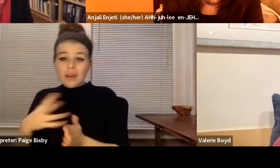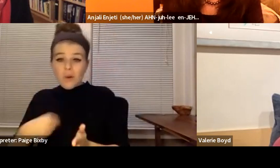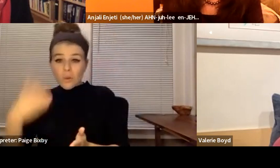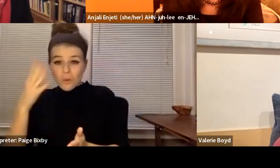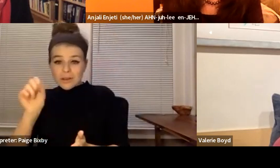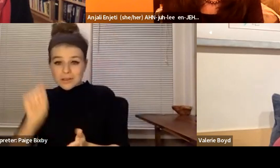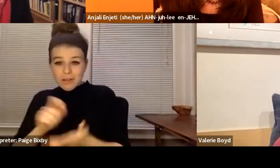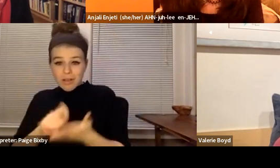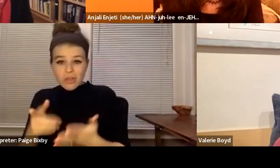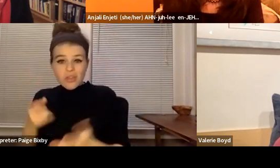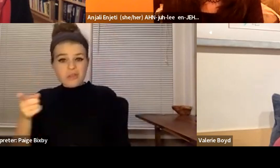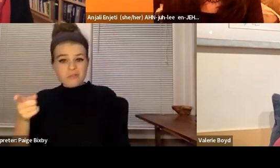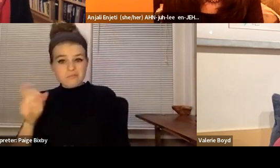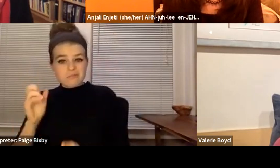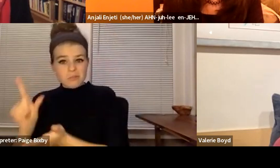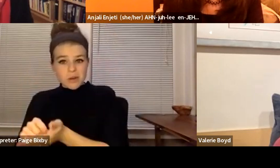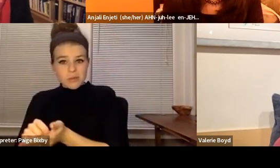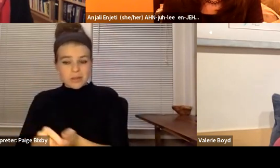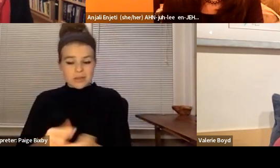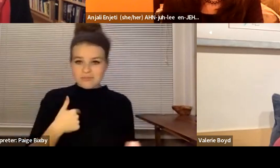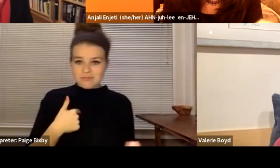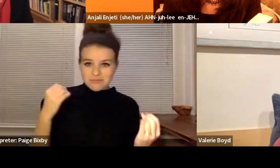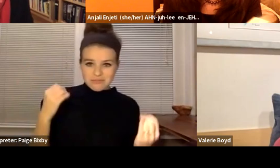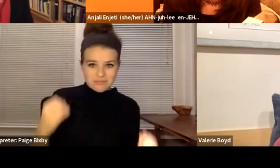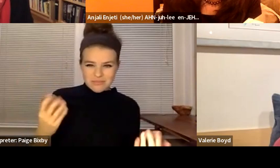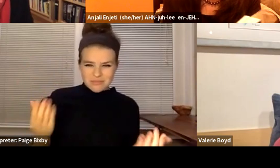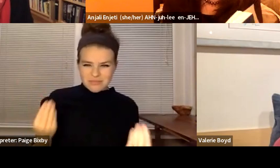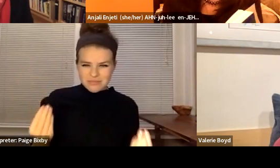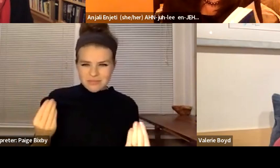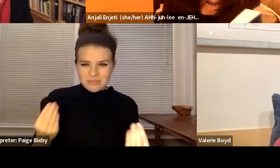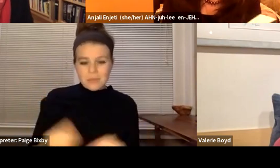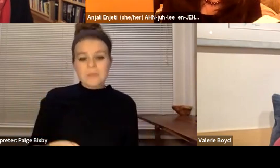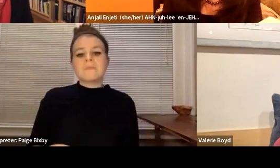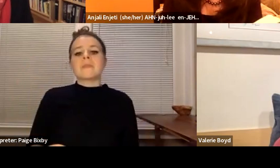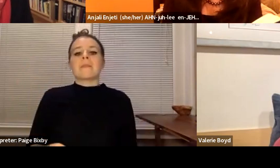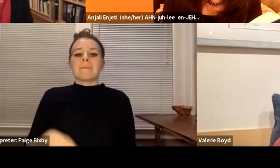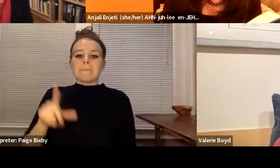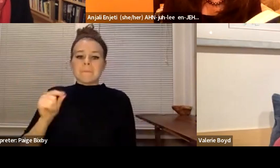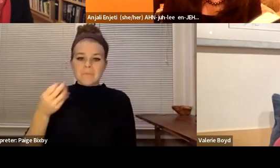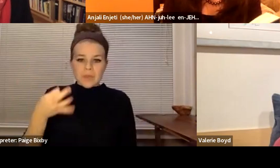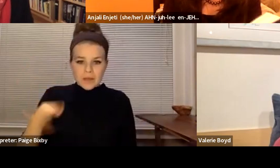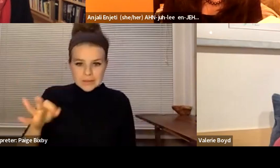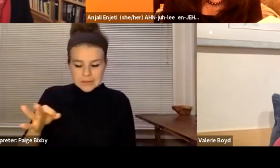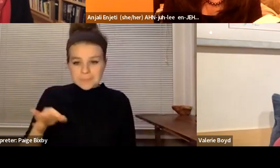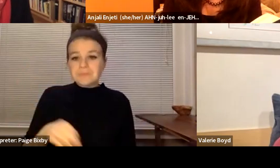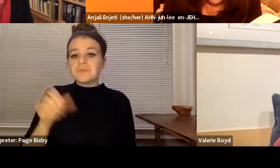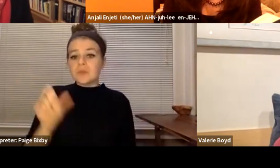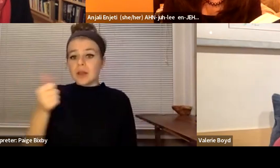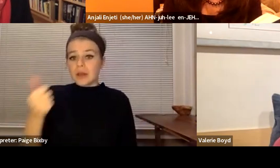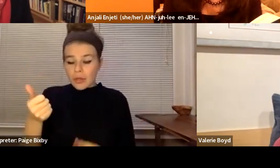it. In 2019, my reckoning took the form of another novel by another Indian American author from the